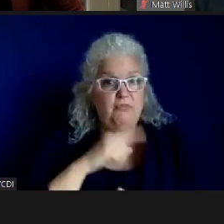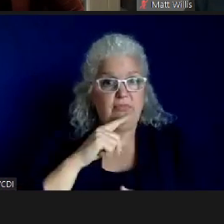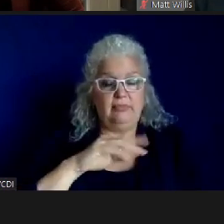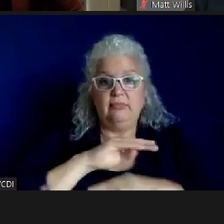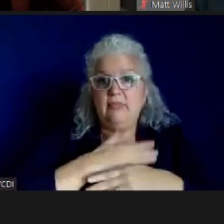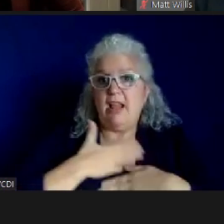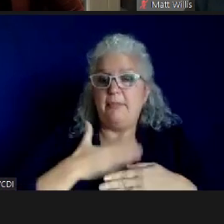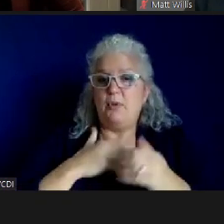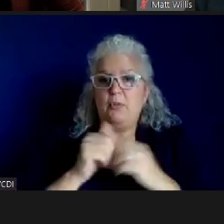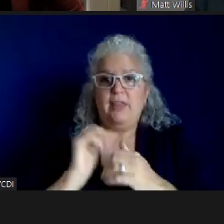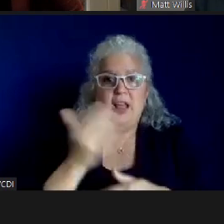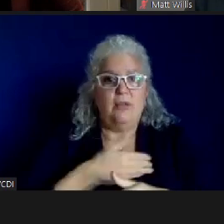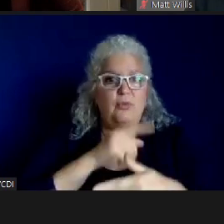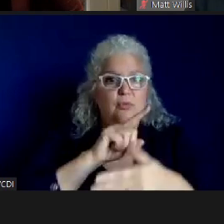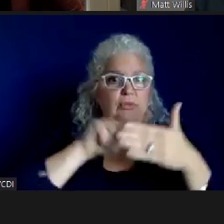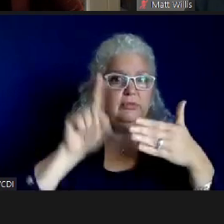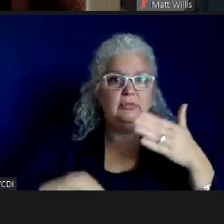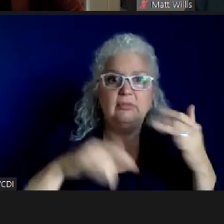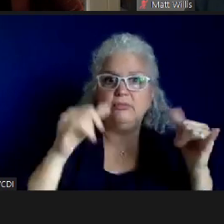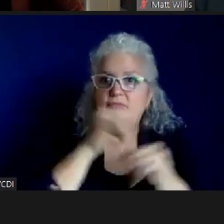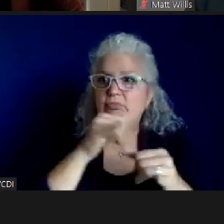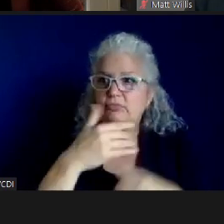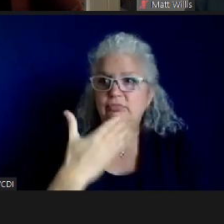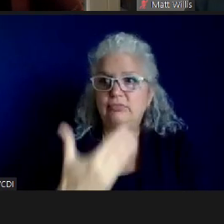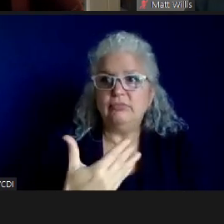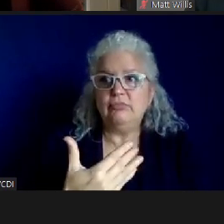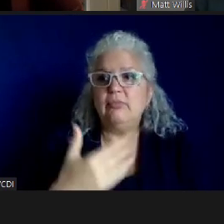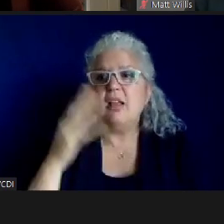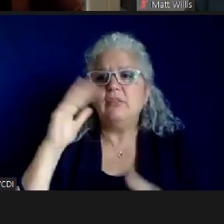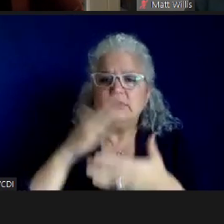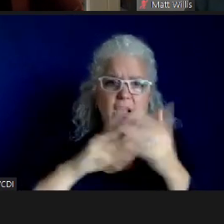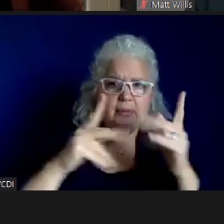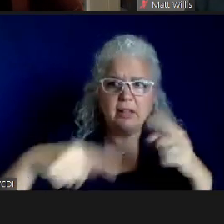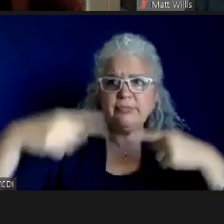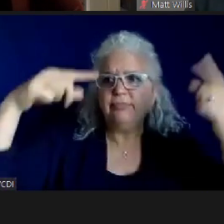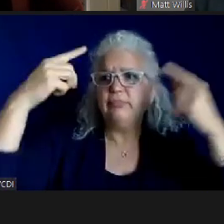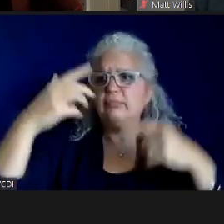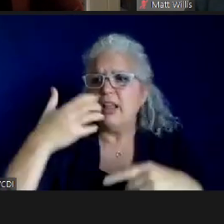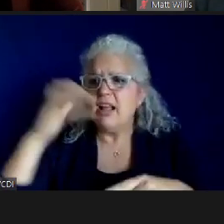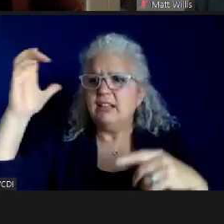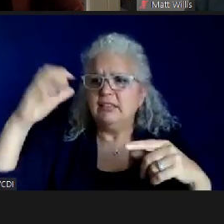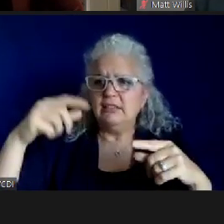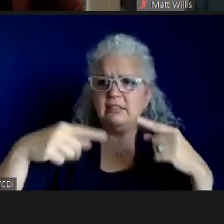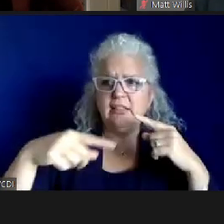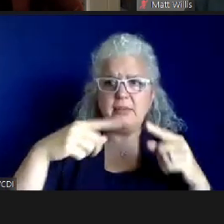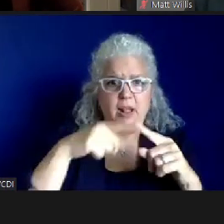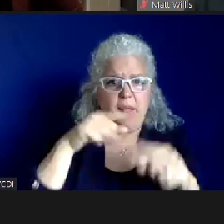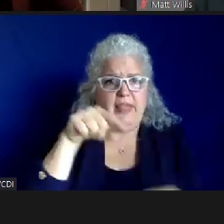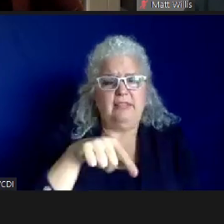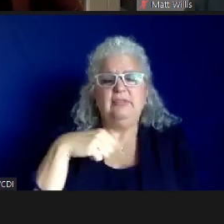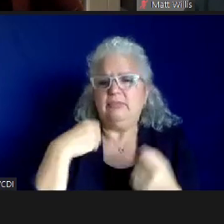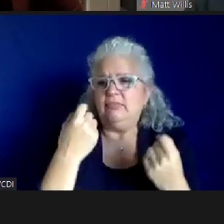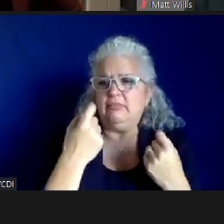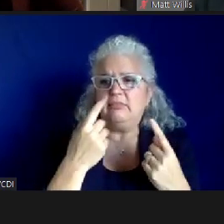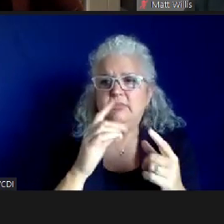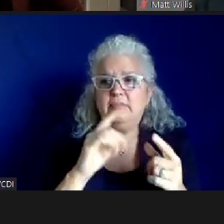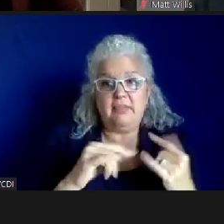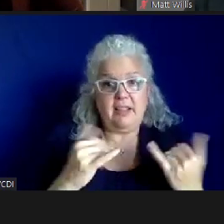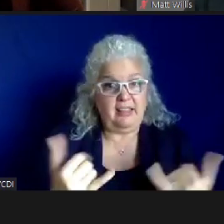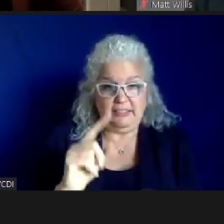of controversy over this, but this is the first time, as Dr. Willis was mentioning in the beginning, it's the first time that